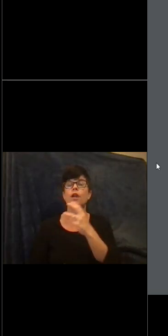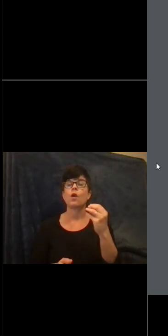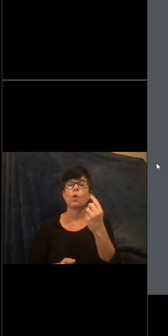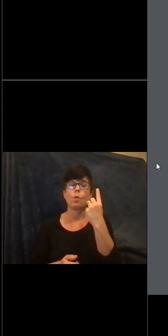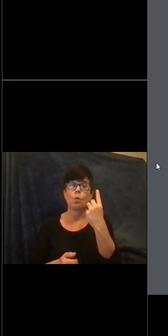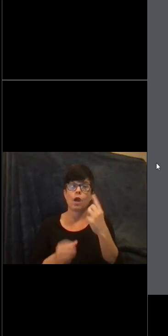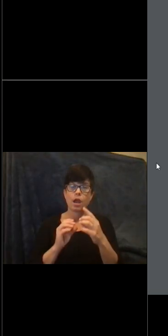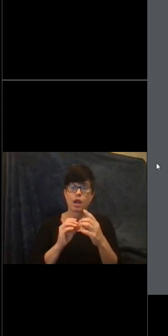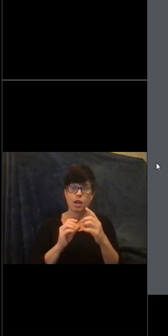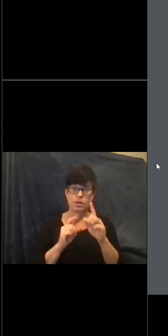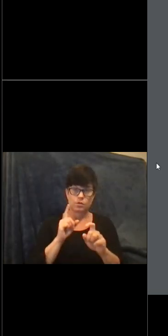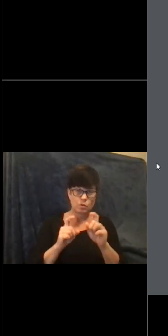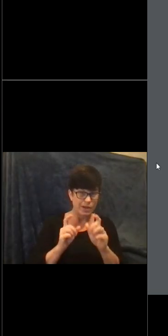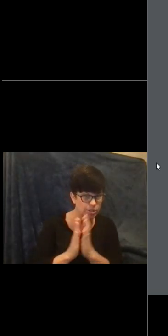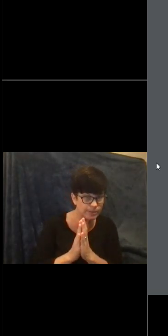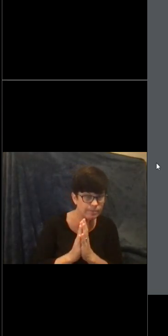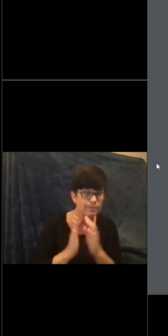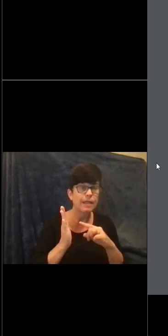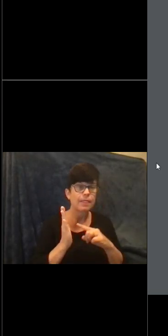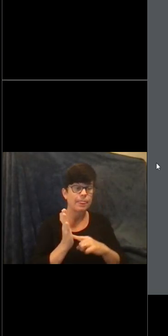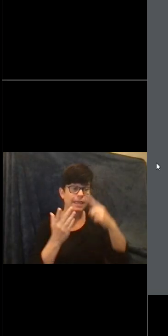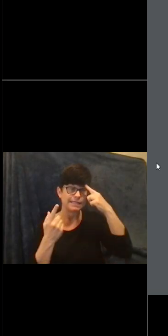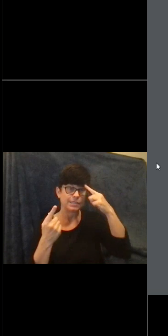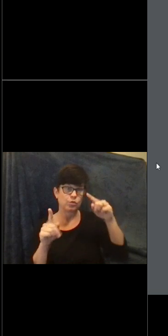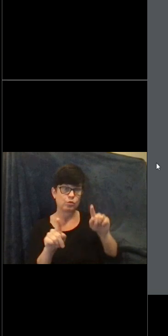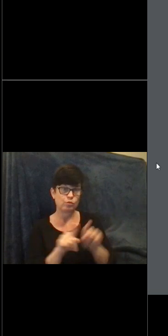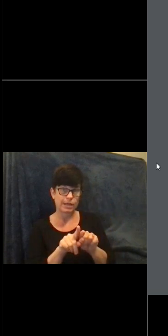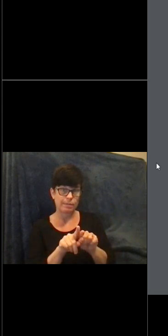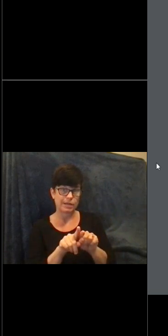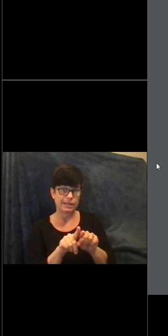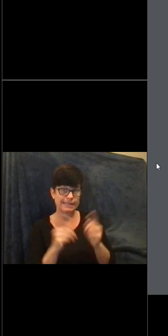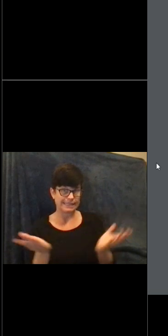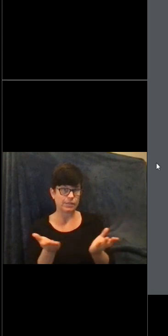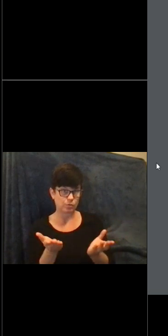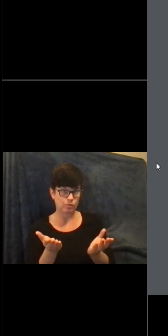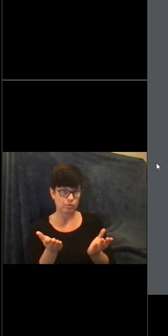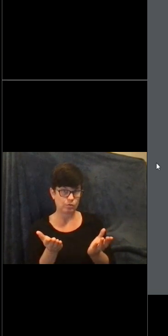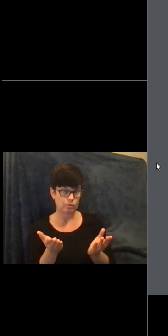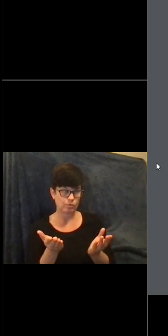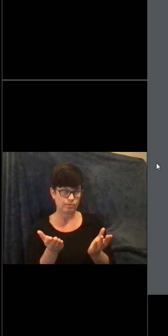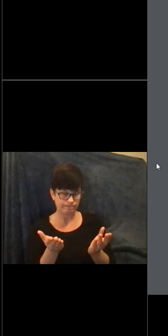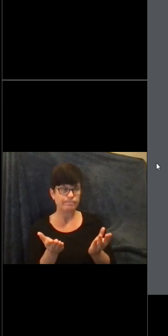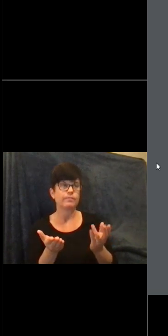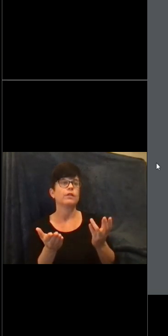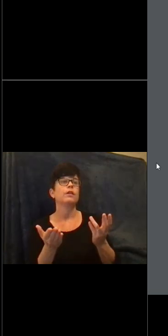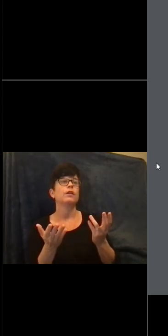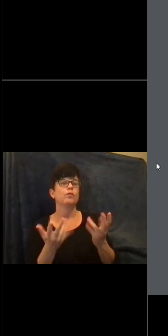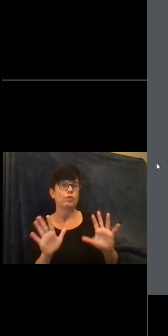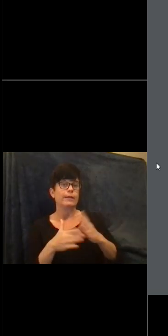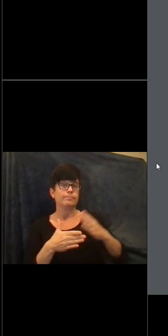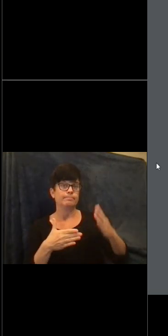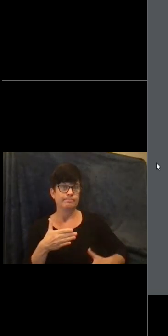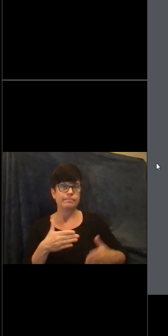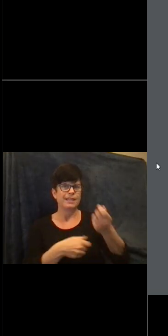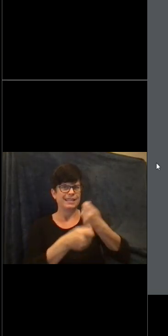agreement is in place and in exchange for a